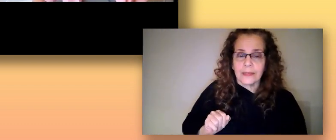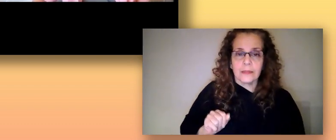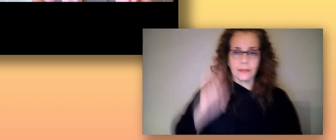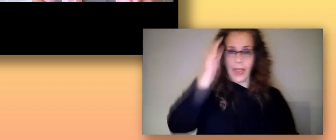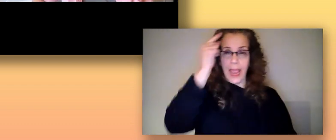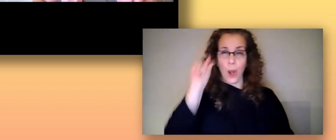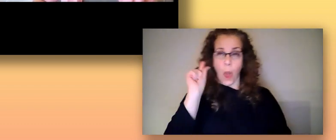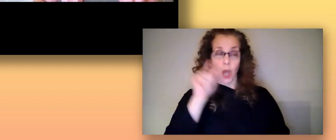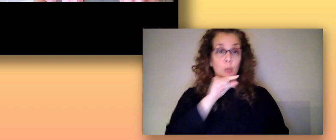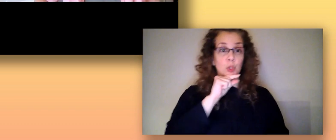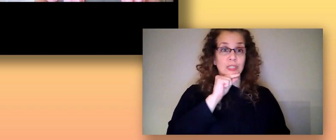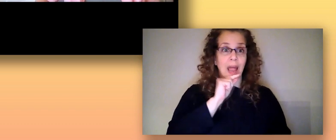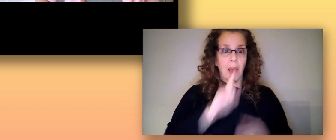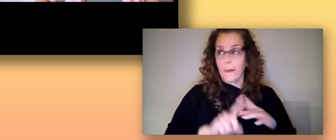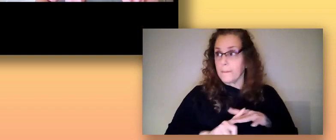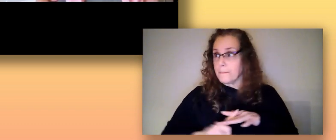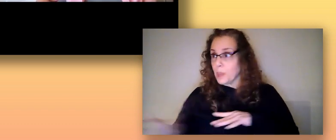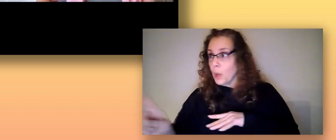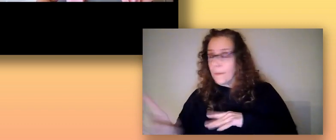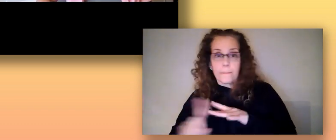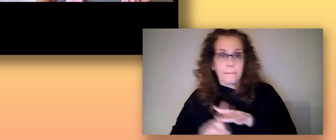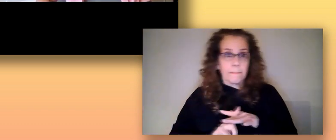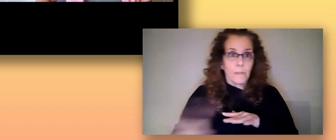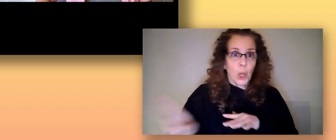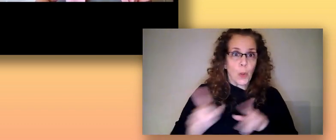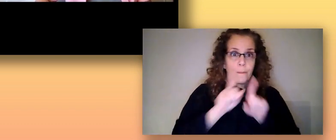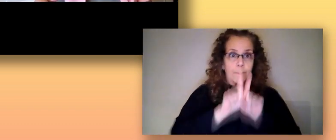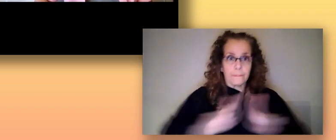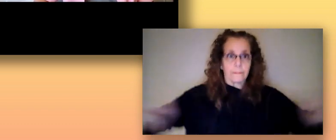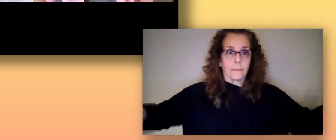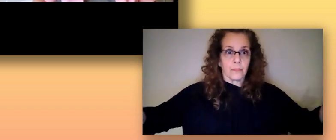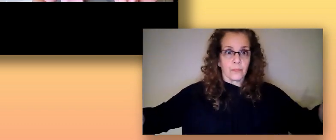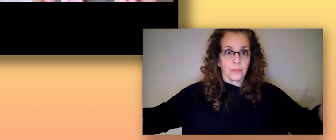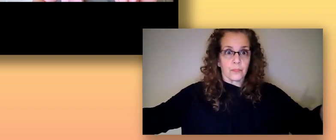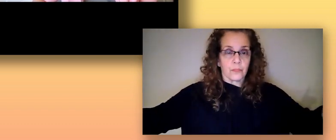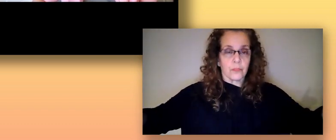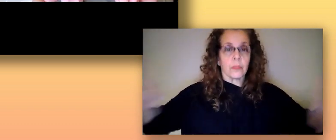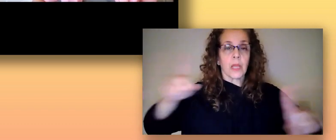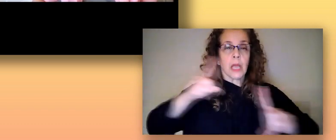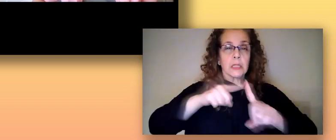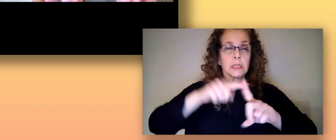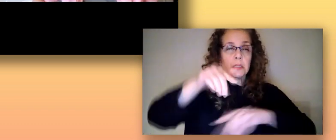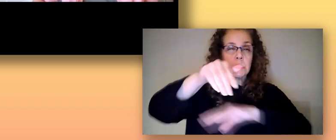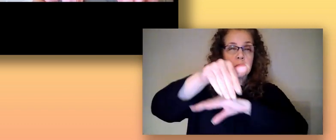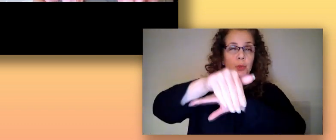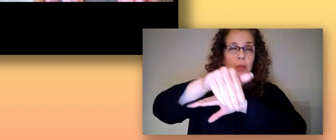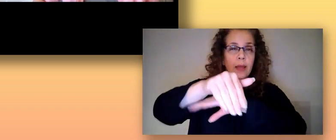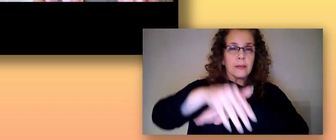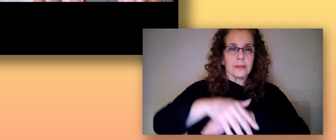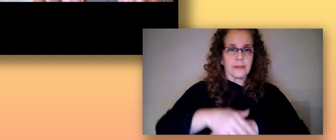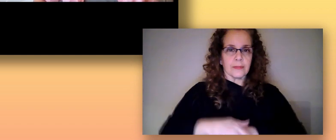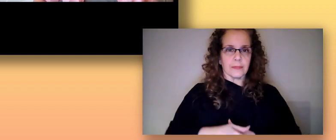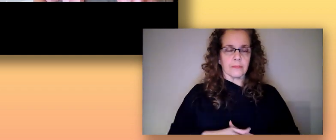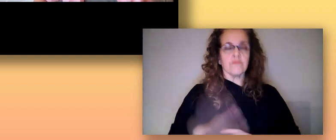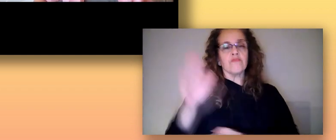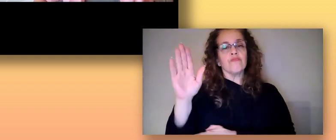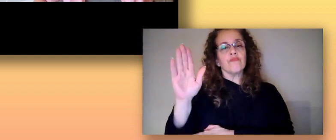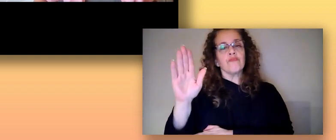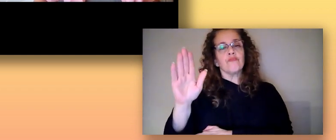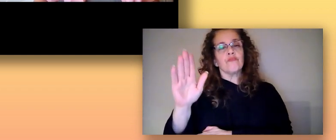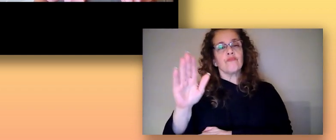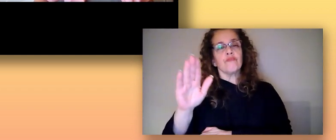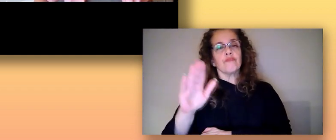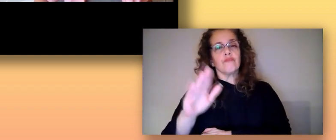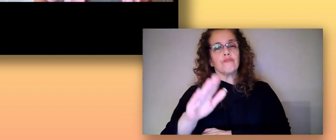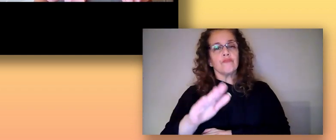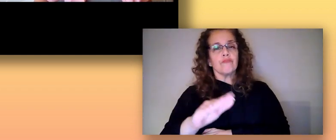Eduardo and Gisela rush out of the pantry and go their separate ways until it is time to meet. As the afternoon turns to